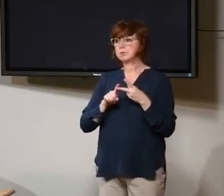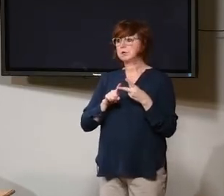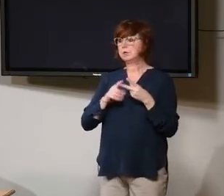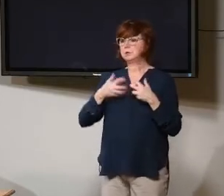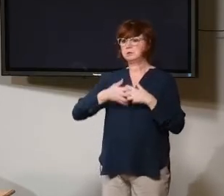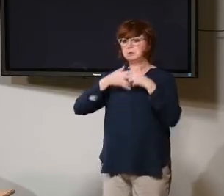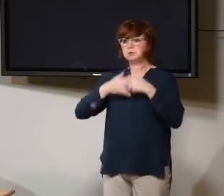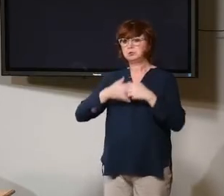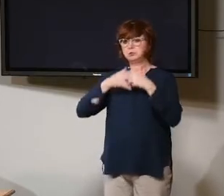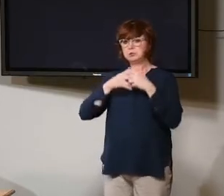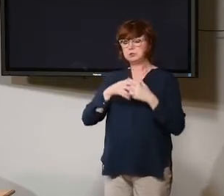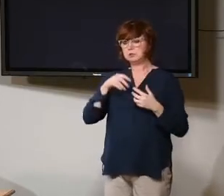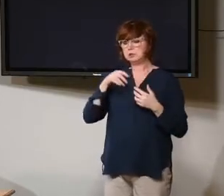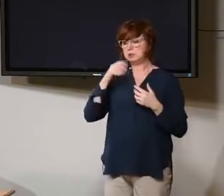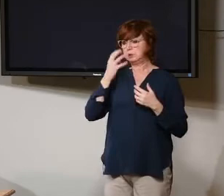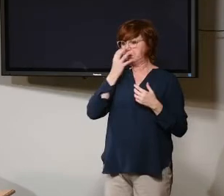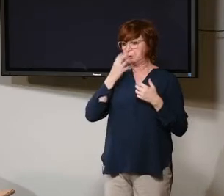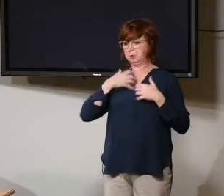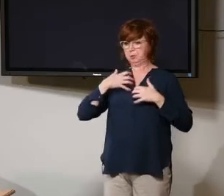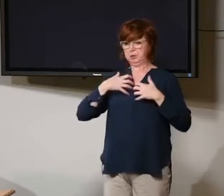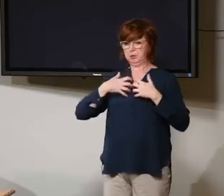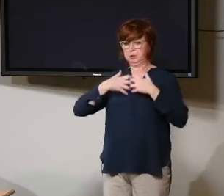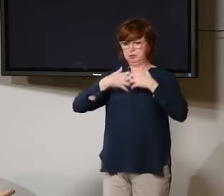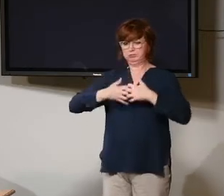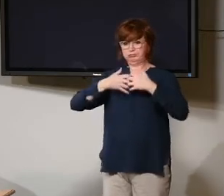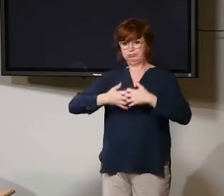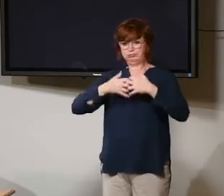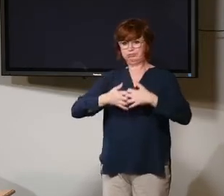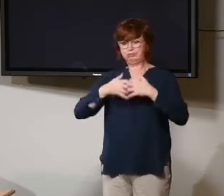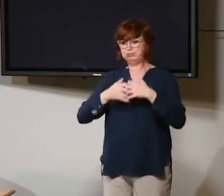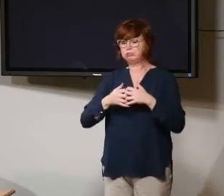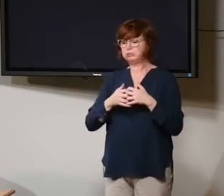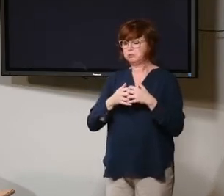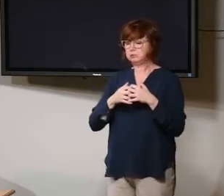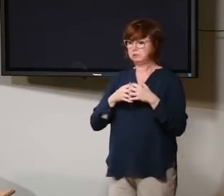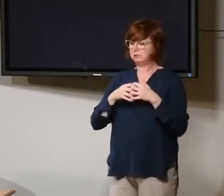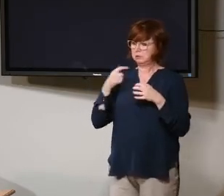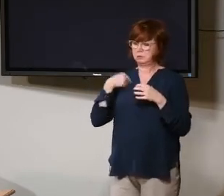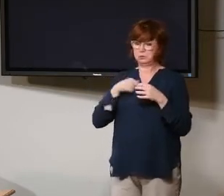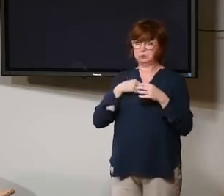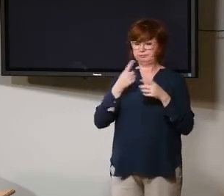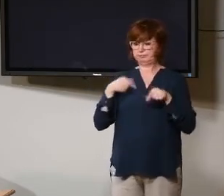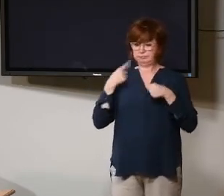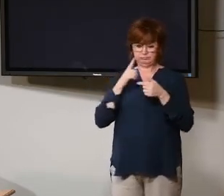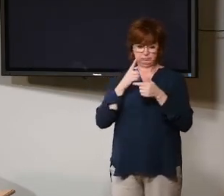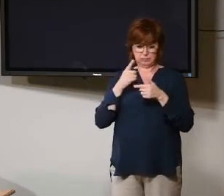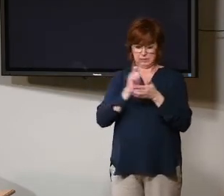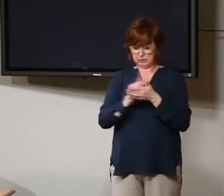both of these have been a topic of our Premier's calls, multiple calls over the course of the last number of weeks.